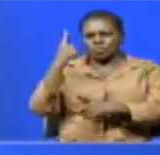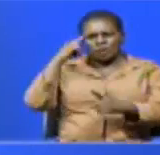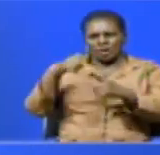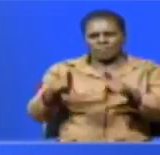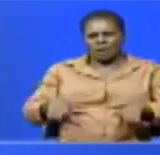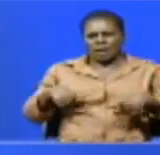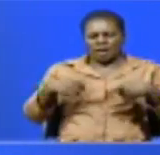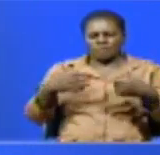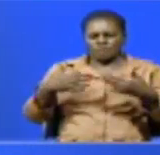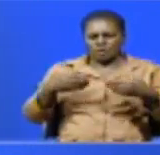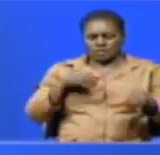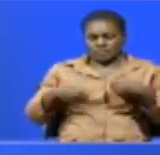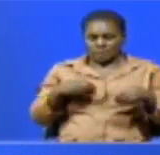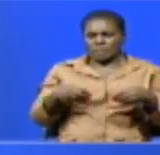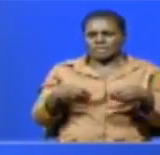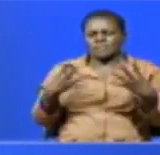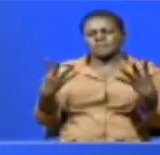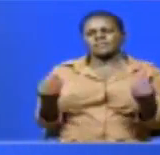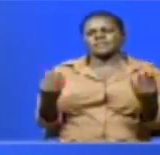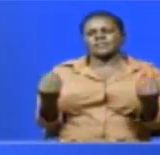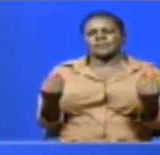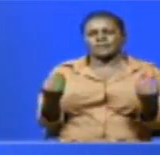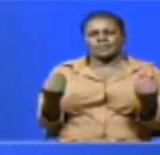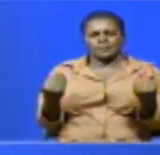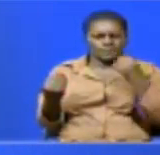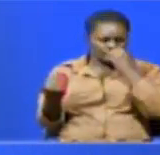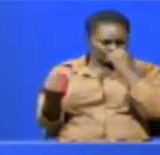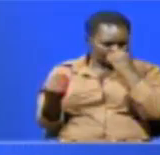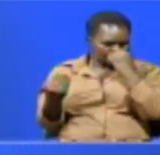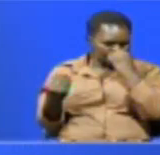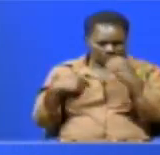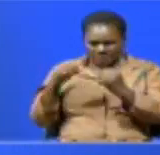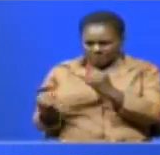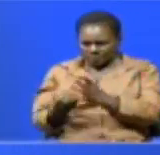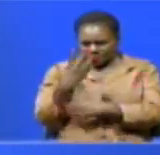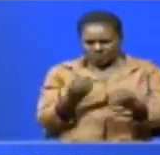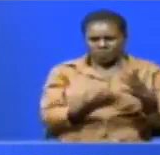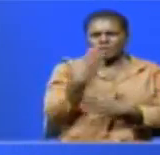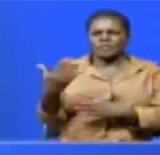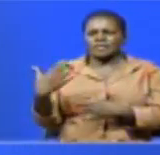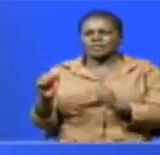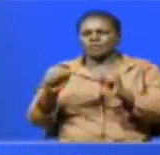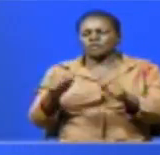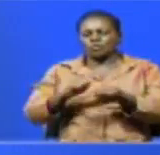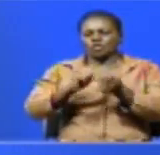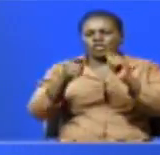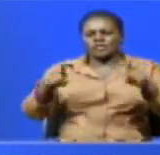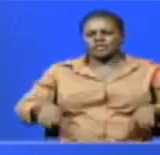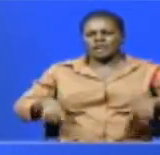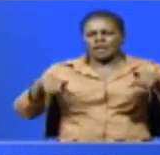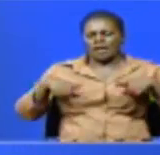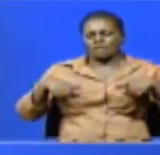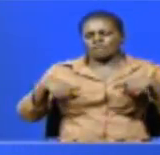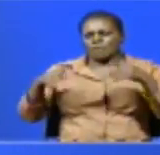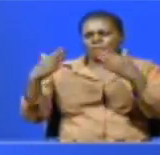the lives of people living with disabilities easier. Nimekuwa nikizindua vitu ambazo ni za kufanya maisha ya